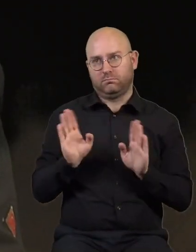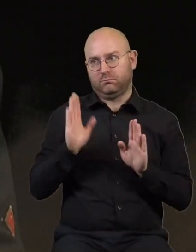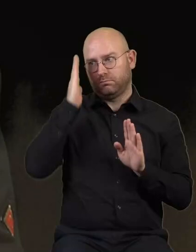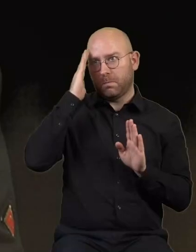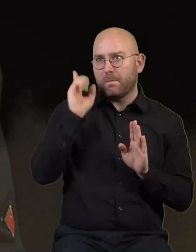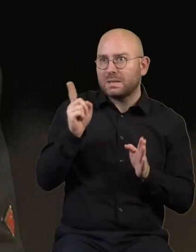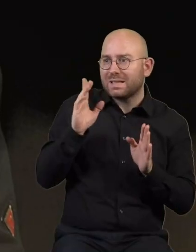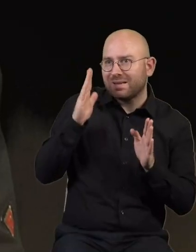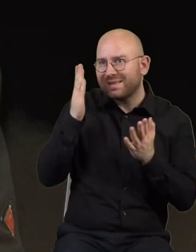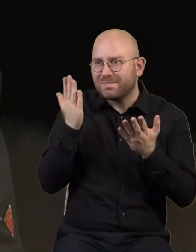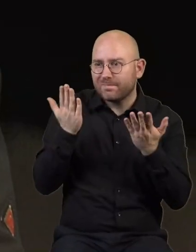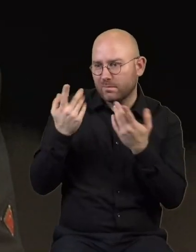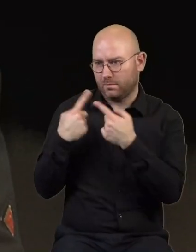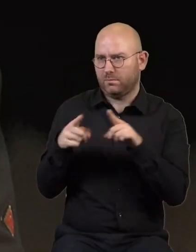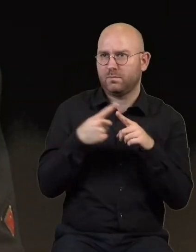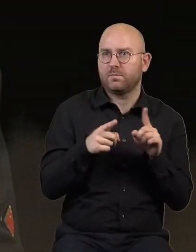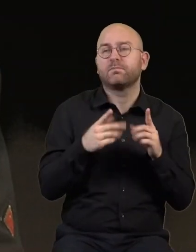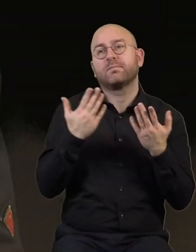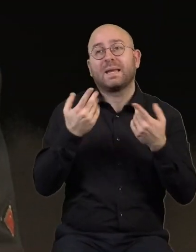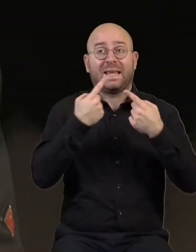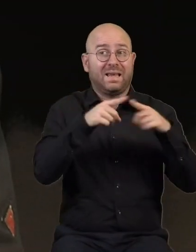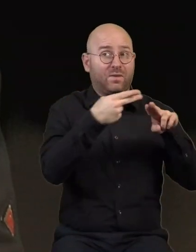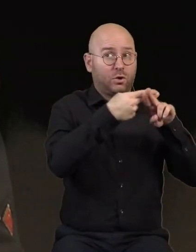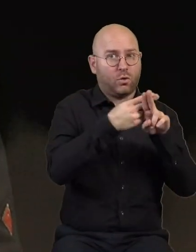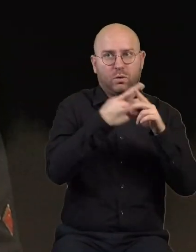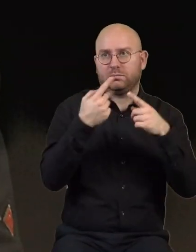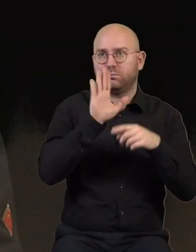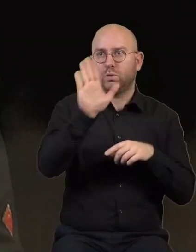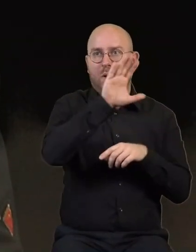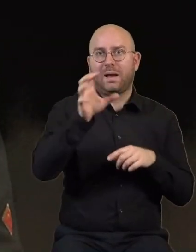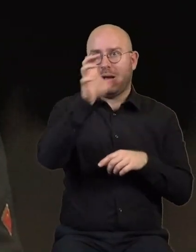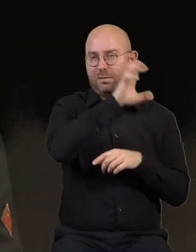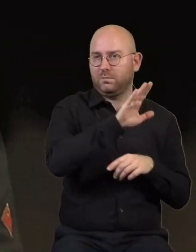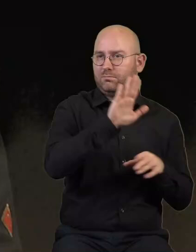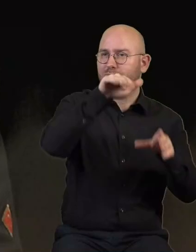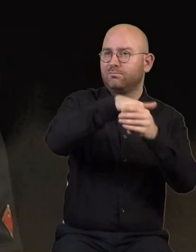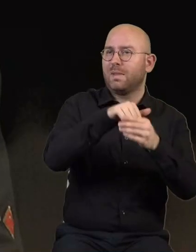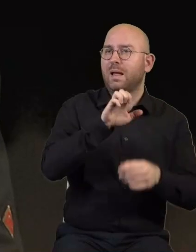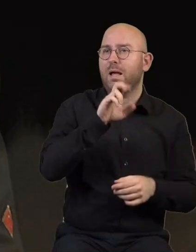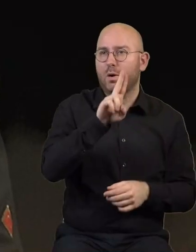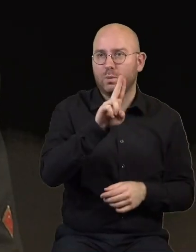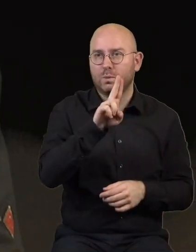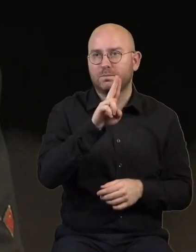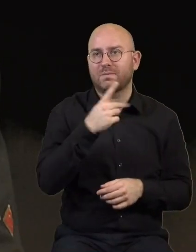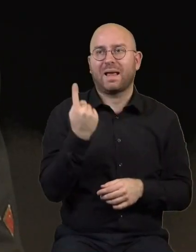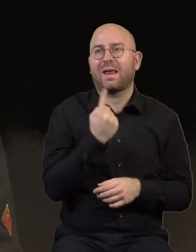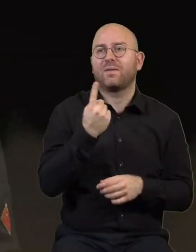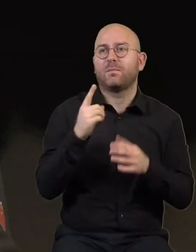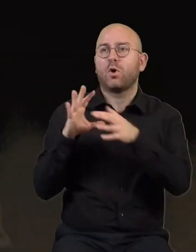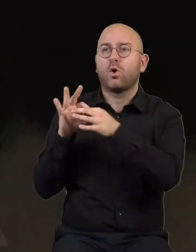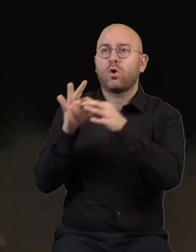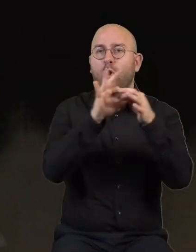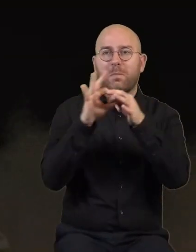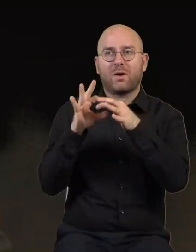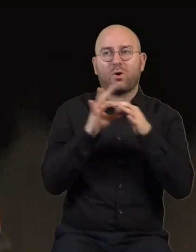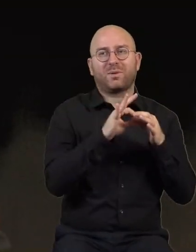but they're not always interoperable because of all the specifics that every member state asks. So this is often